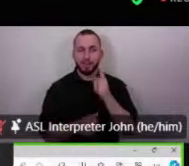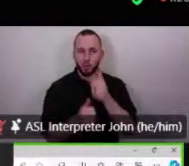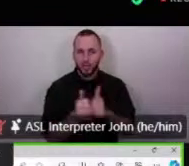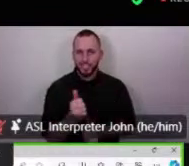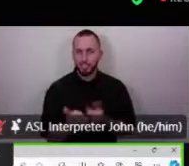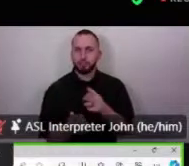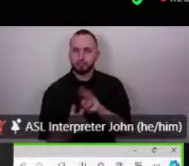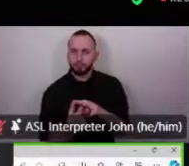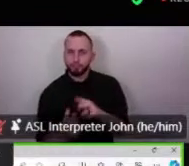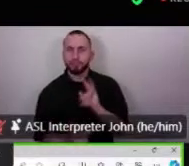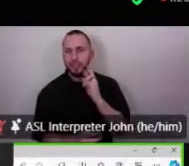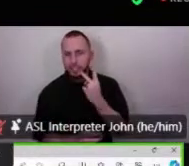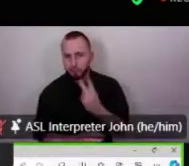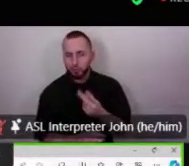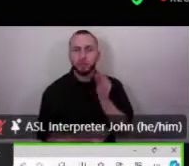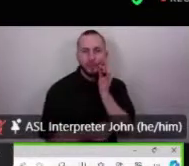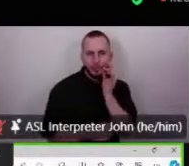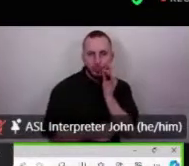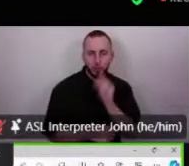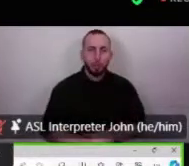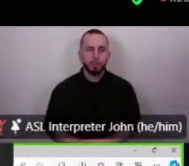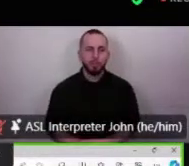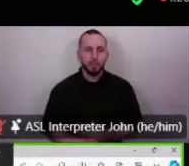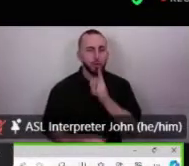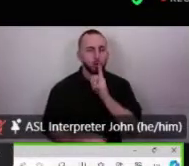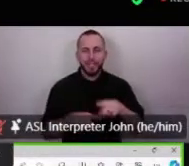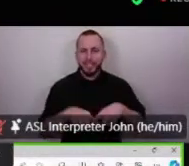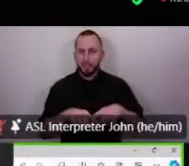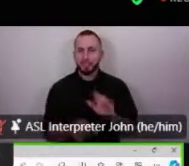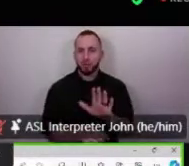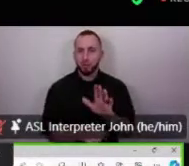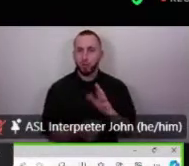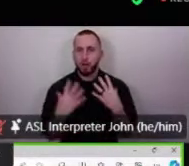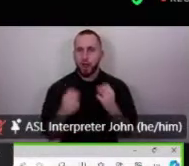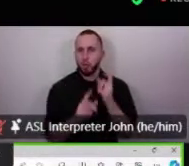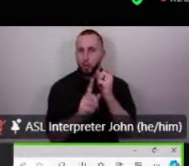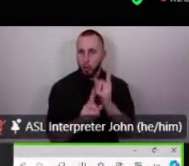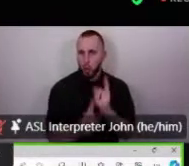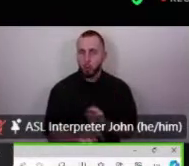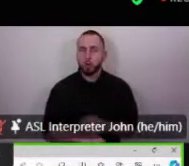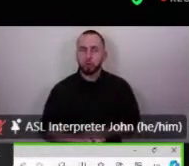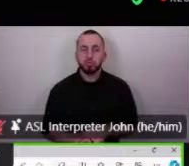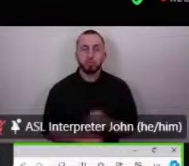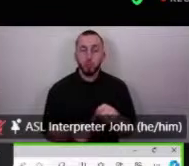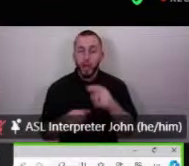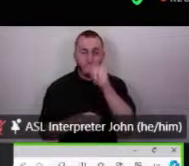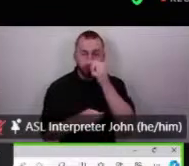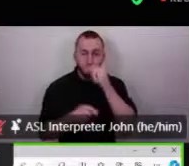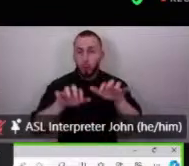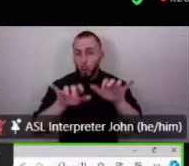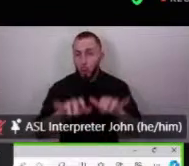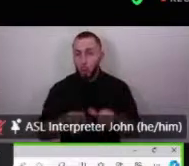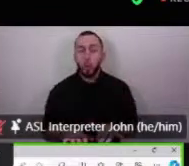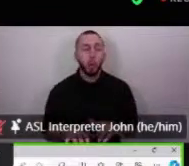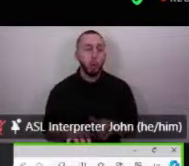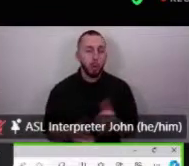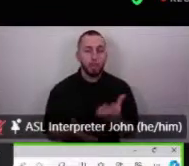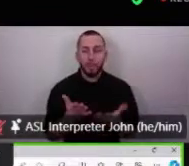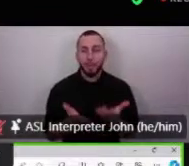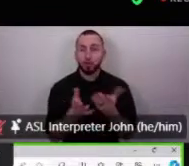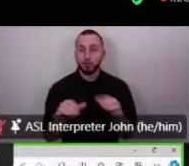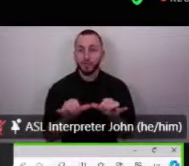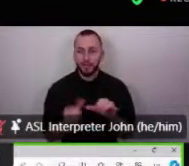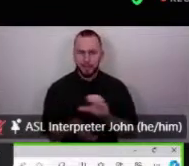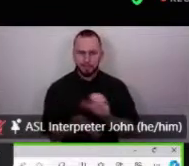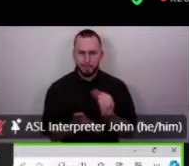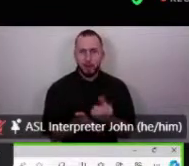on what your health goals are, if you go in and maybe Google some of those other patterns, that the serving size may vary